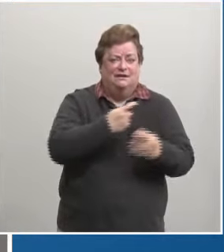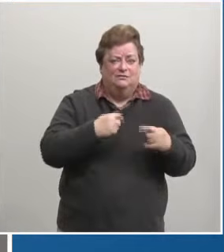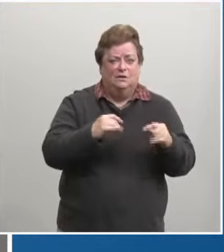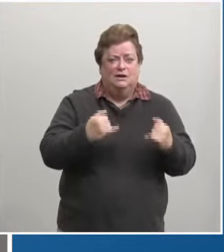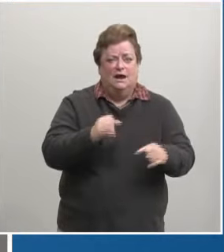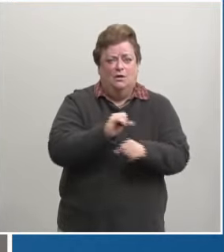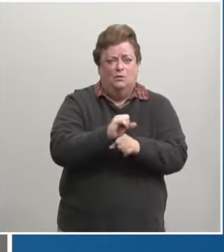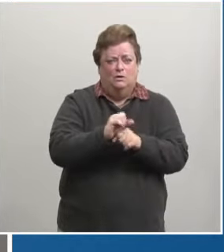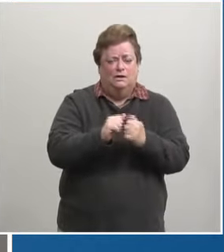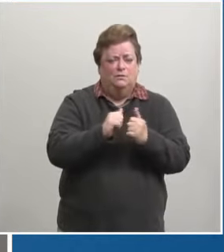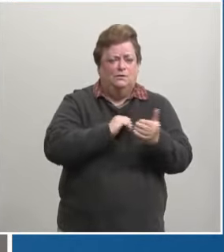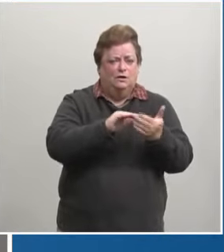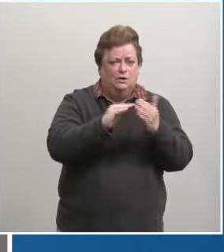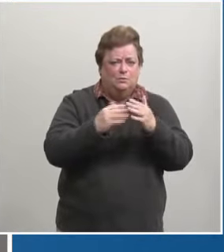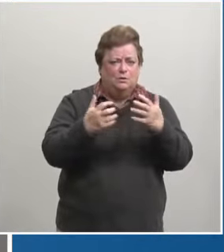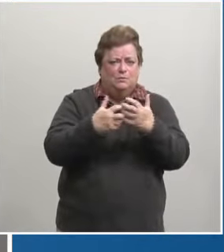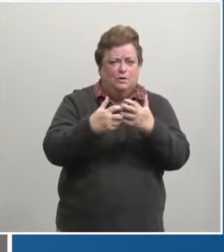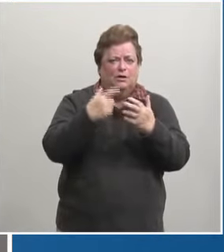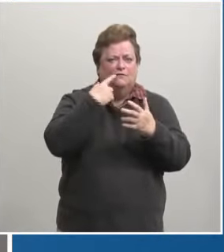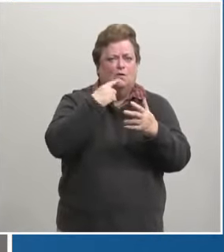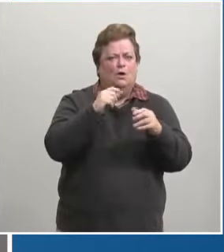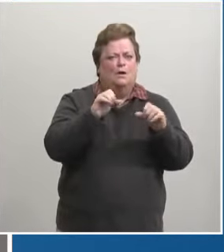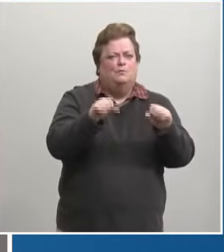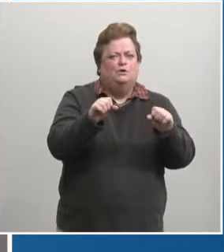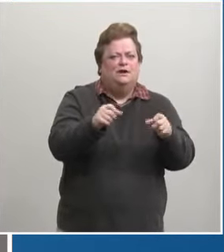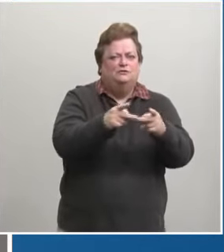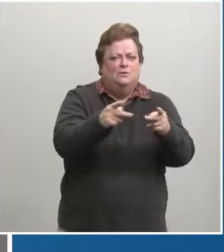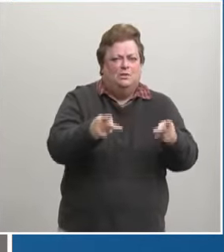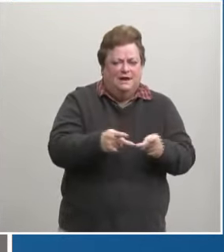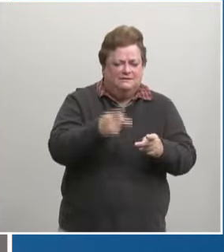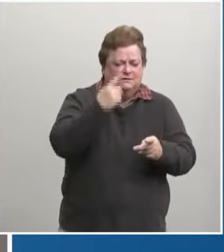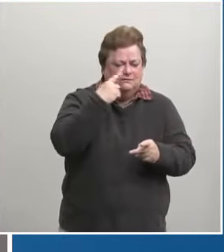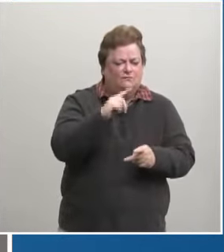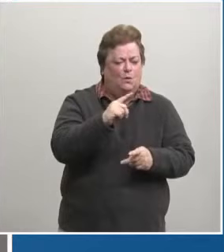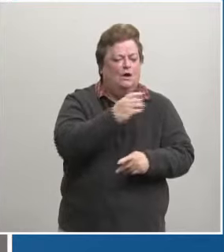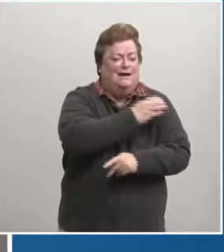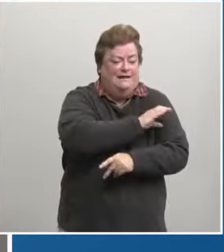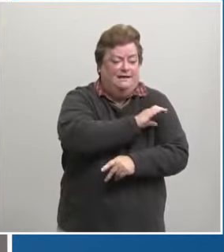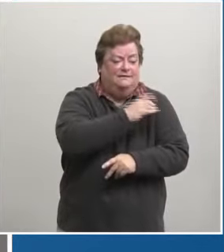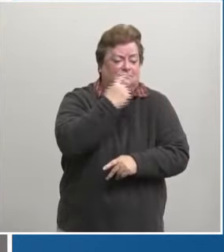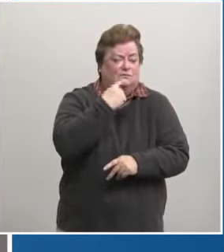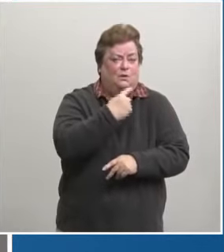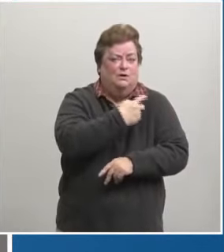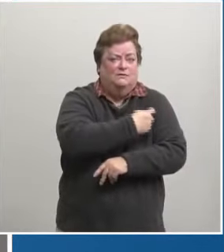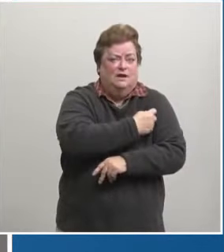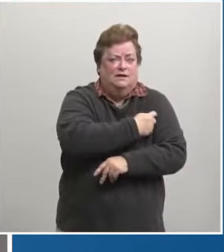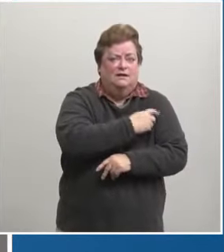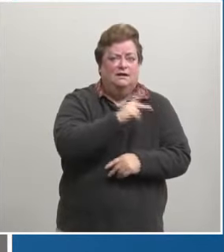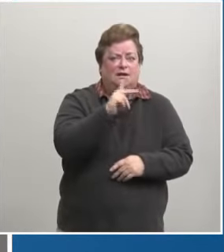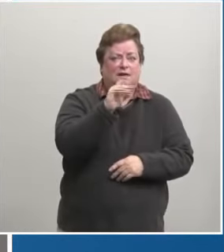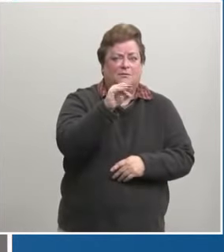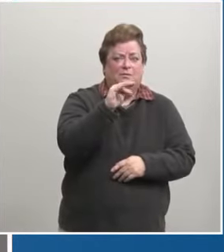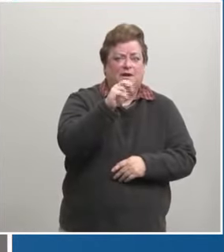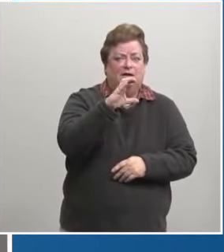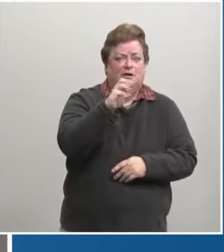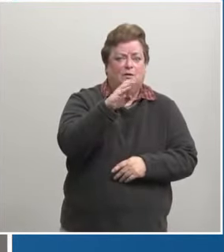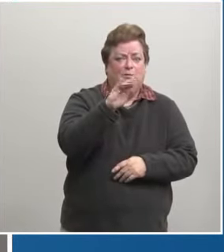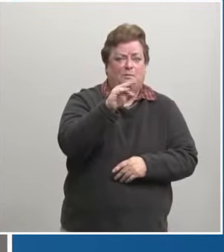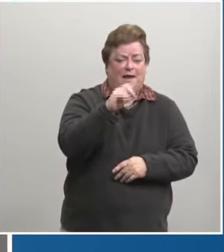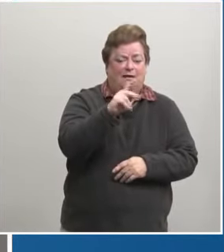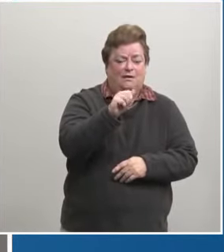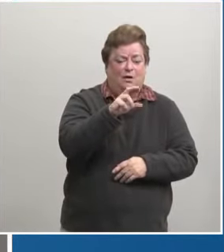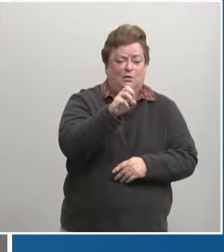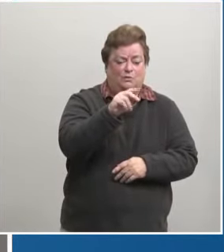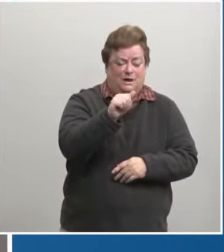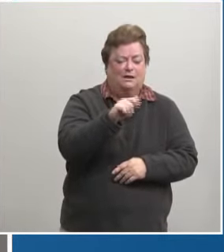with our community partners on potential locations for a vaccination clinic. Pinnacle Bank Arena has been selected as one of